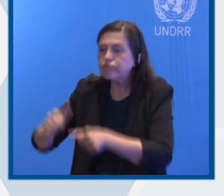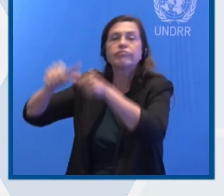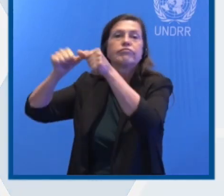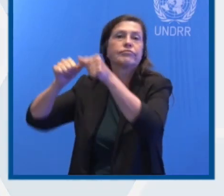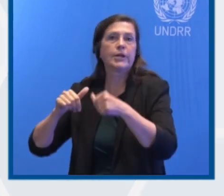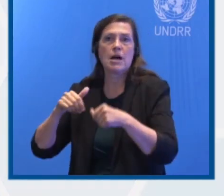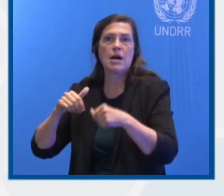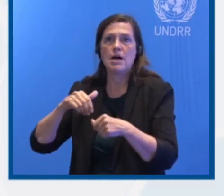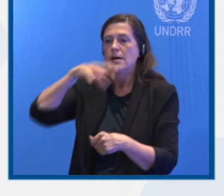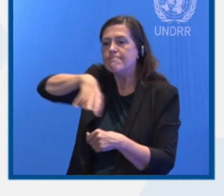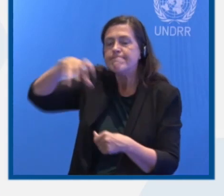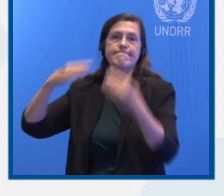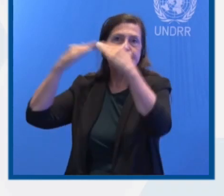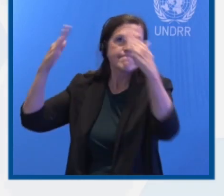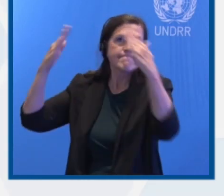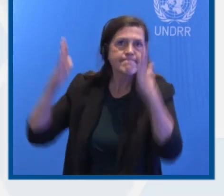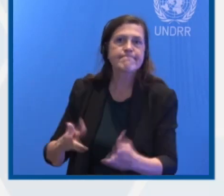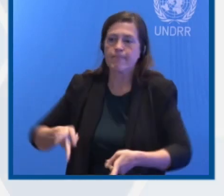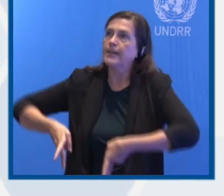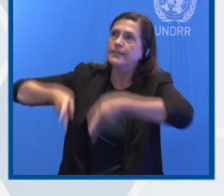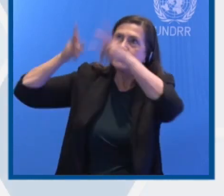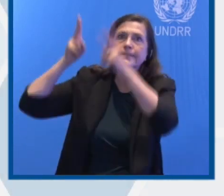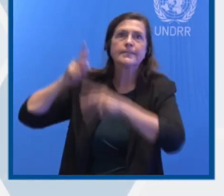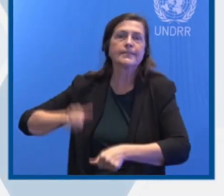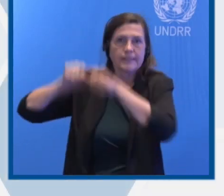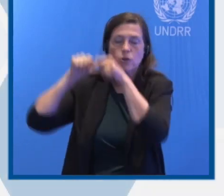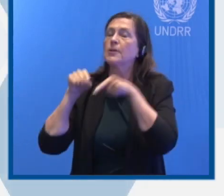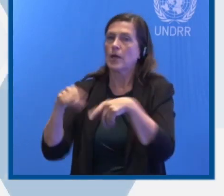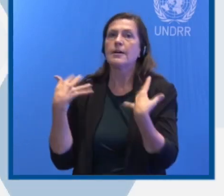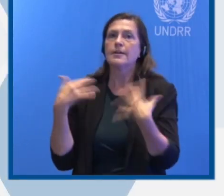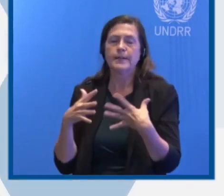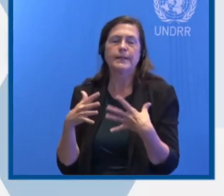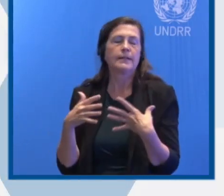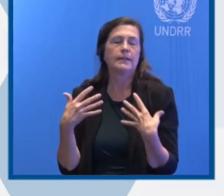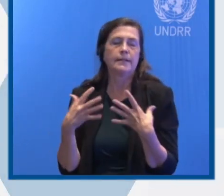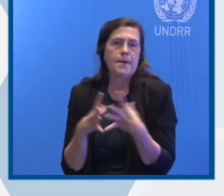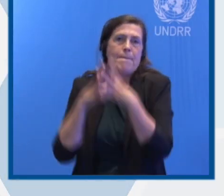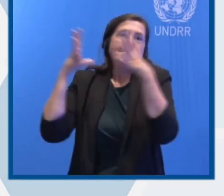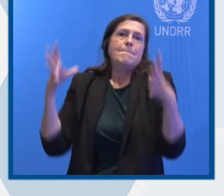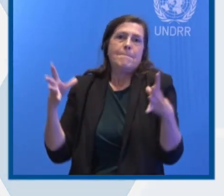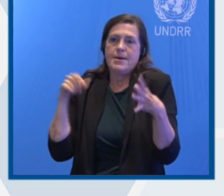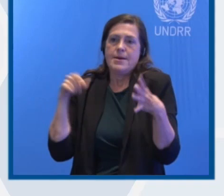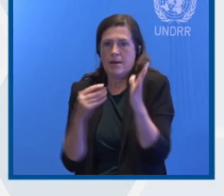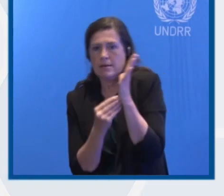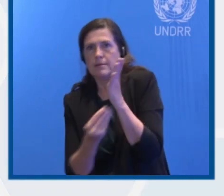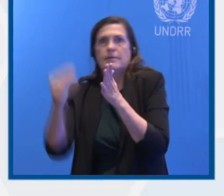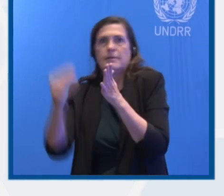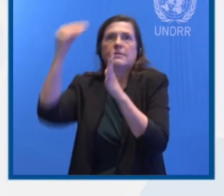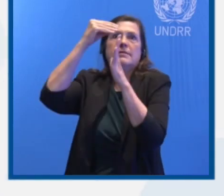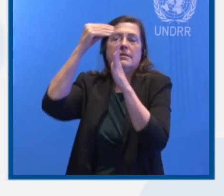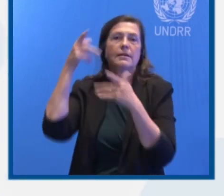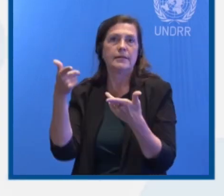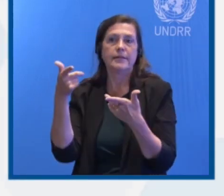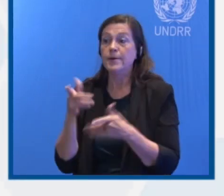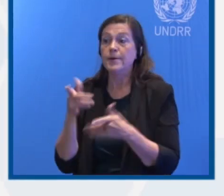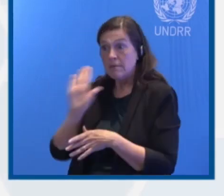sector is really very important in furthering this agenda. Your point of having private sector